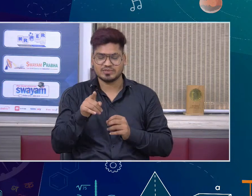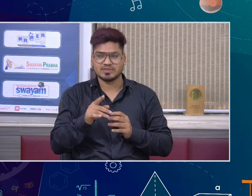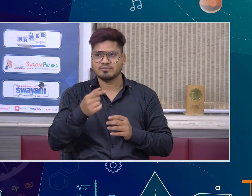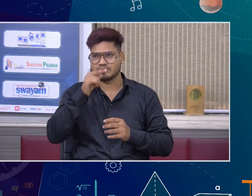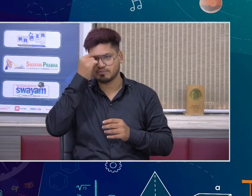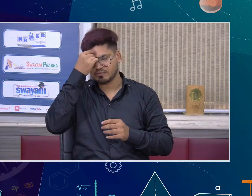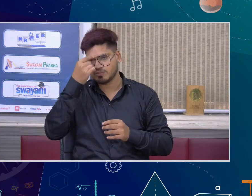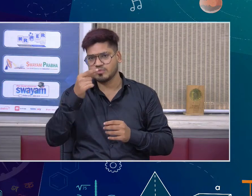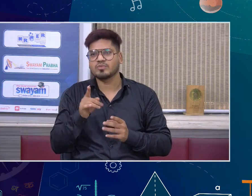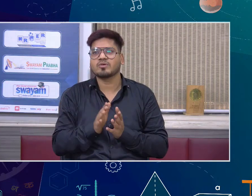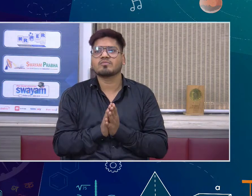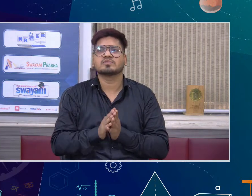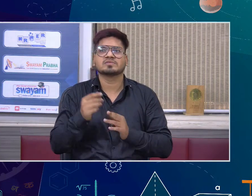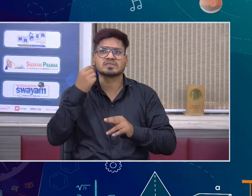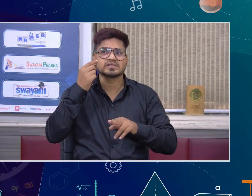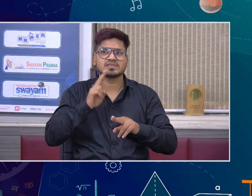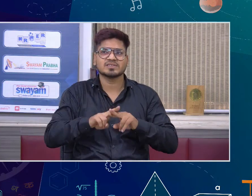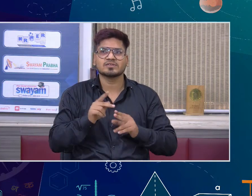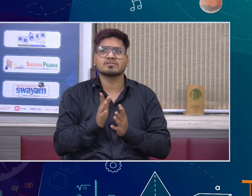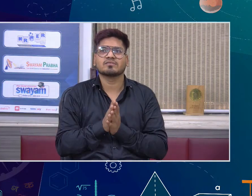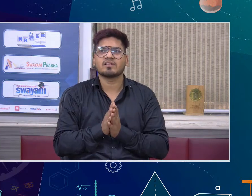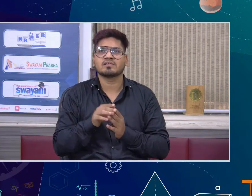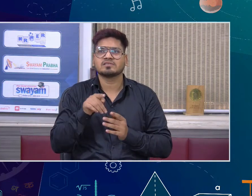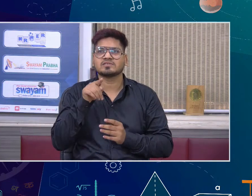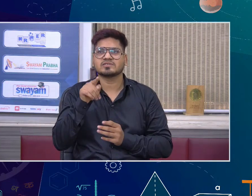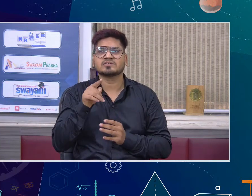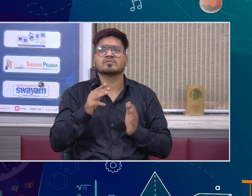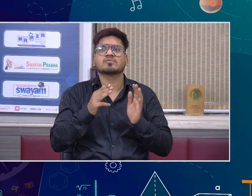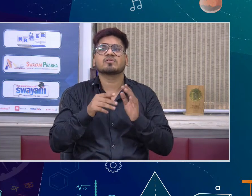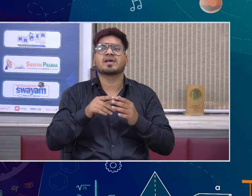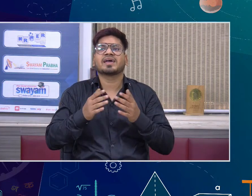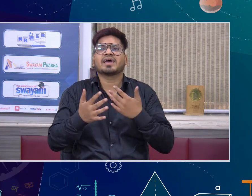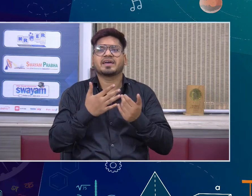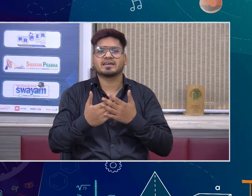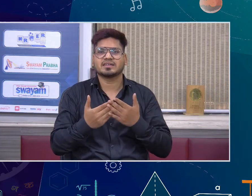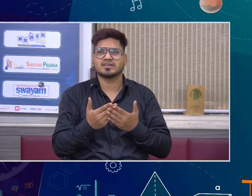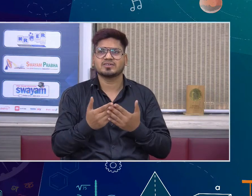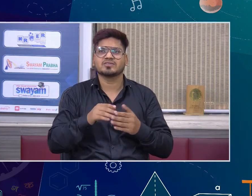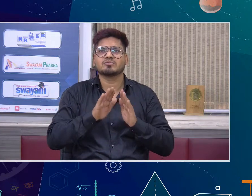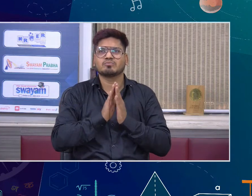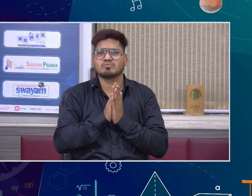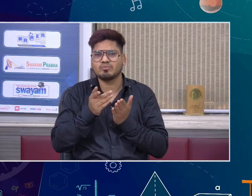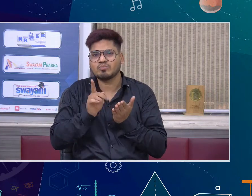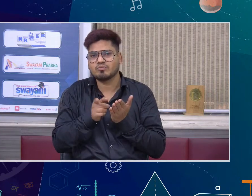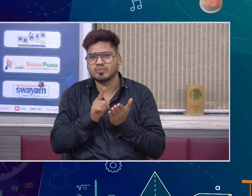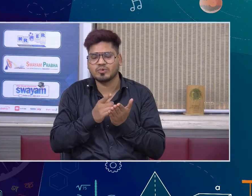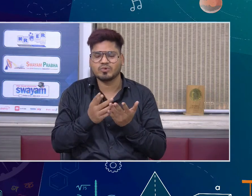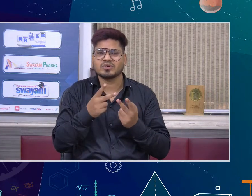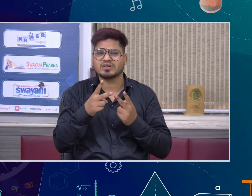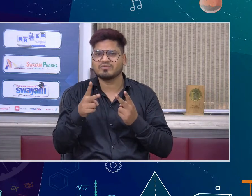some personal matter should be from some my children, my students.